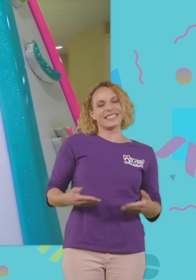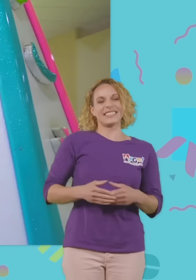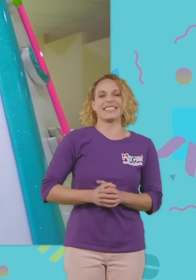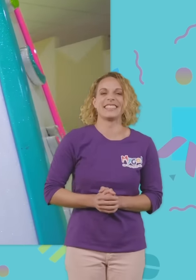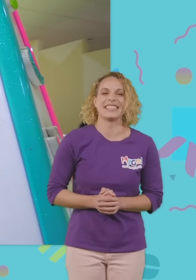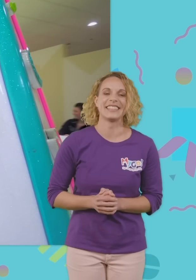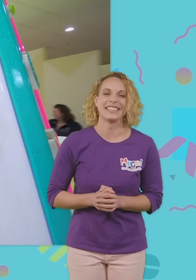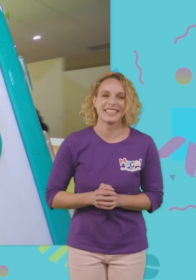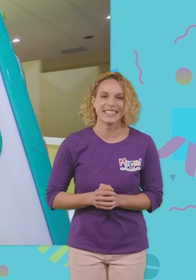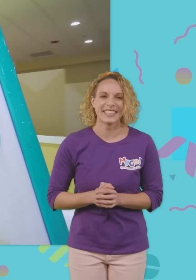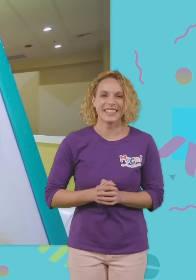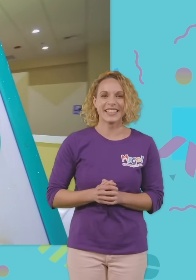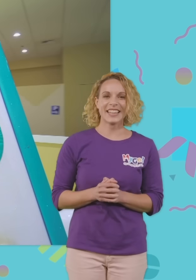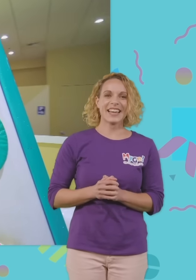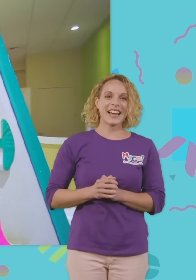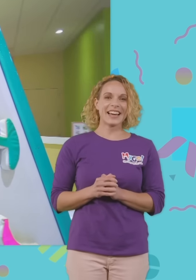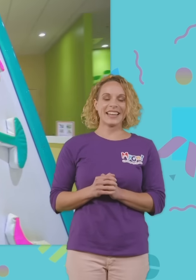Peekaboo, there you are.